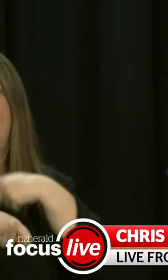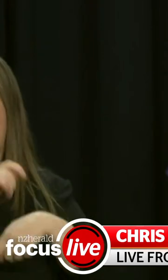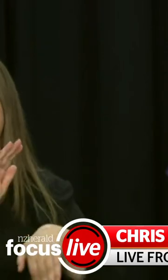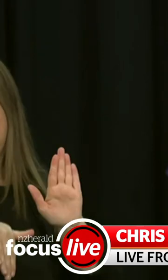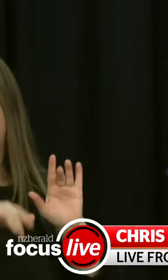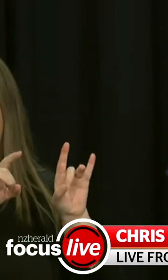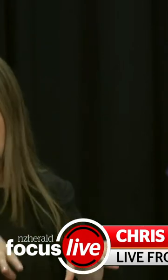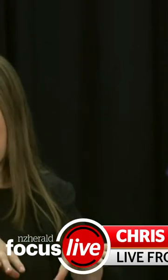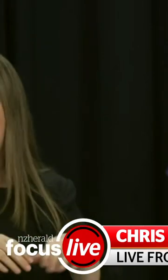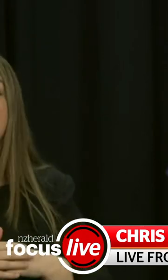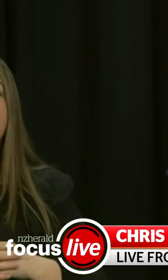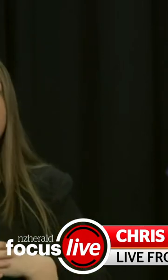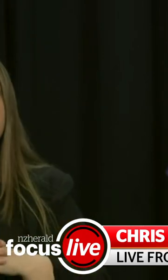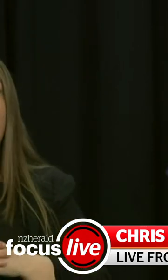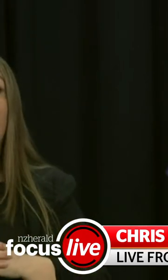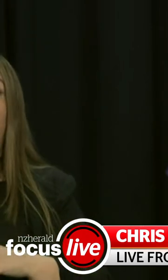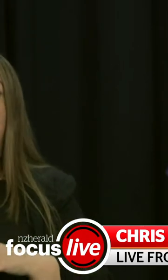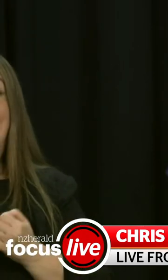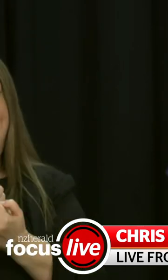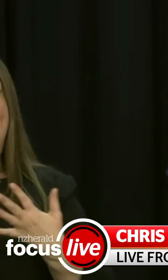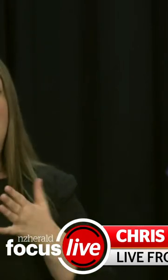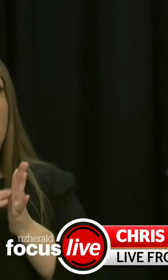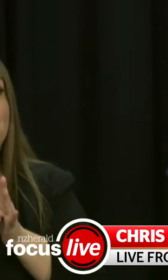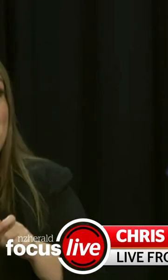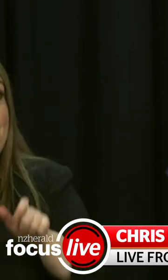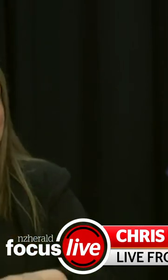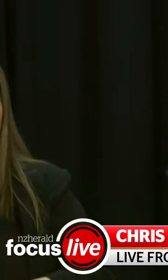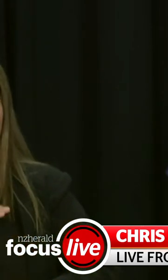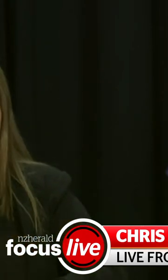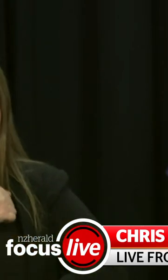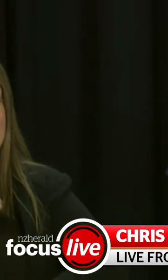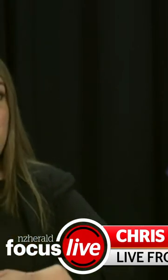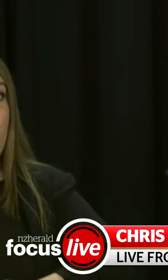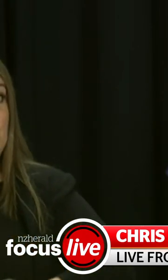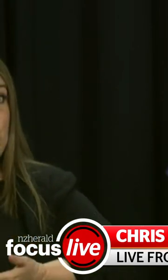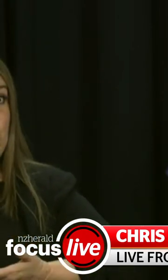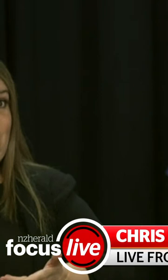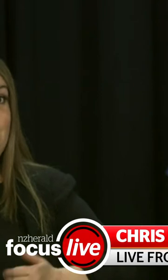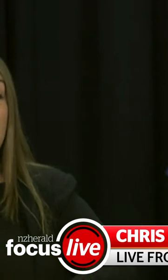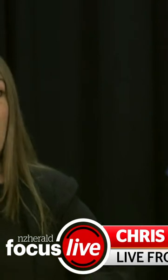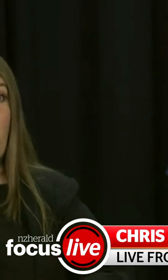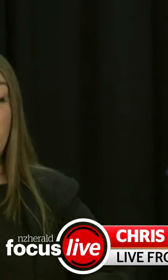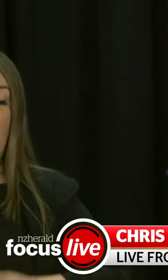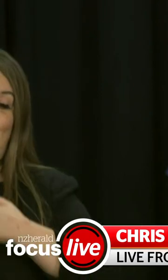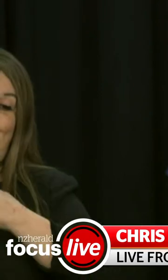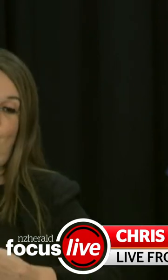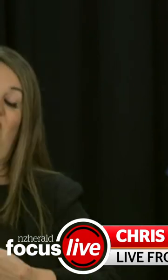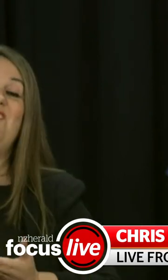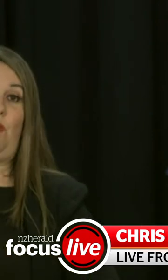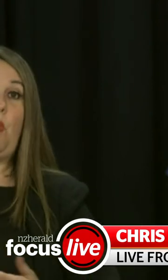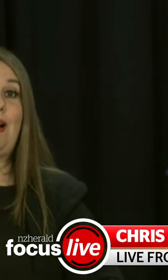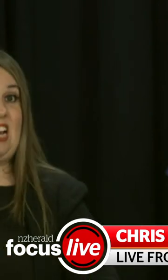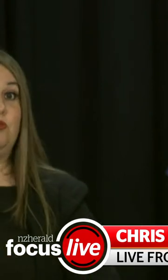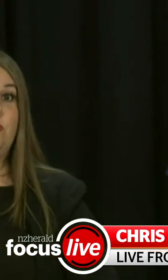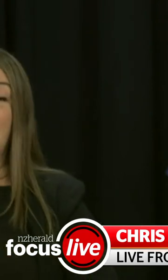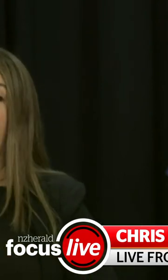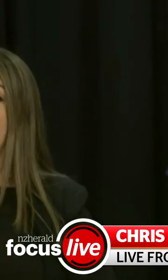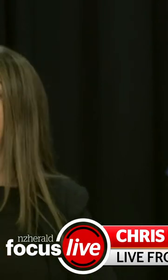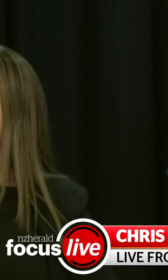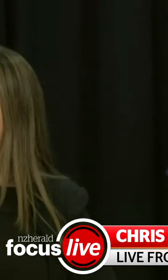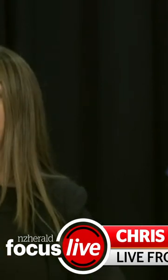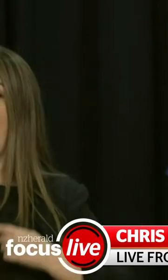Zealanders who want to do military service want to do so for their country, for New Zealand, and I'm confident that that will